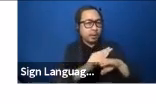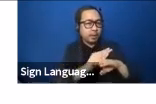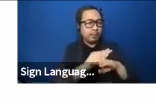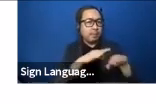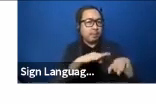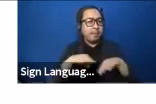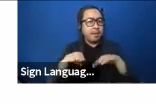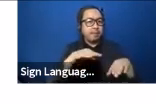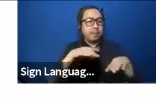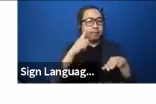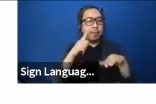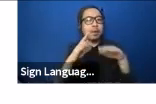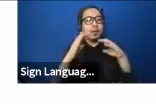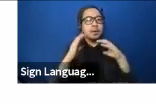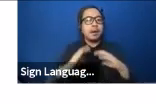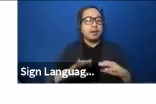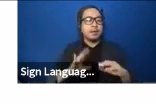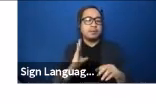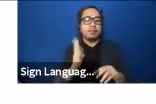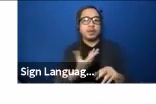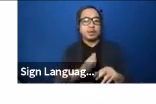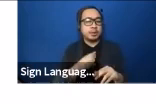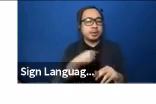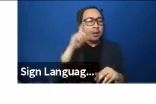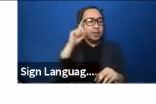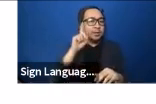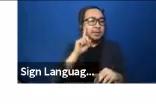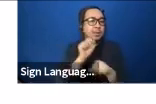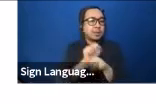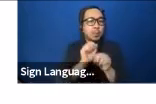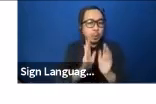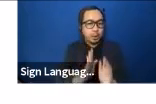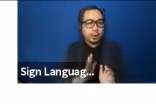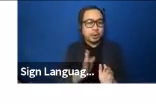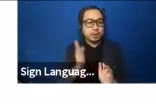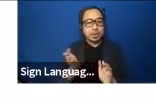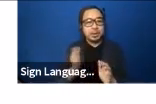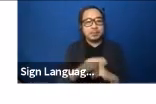in Jakarta, Indonesia. So generally, we usually